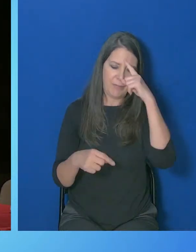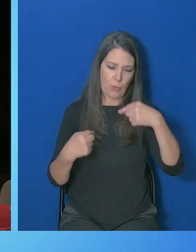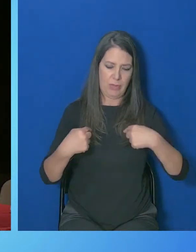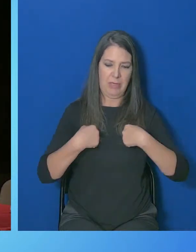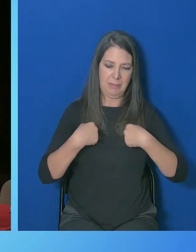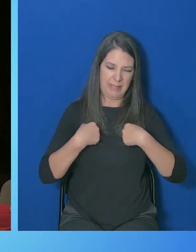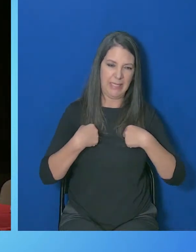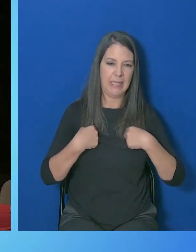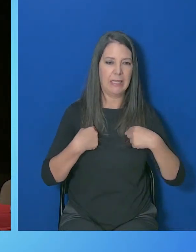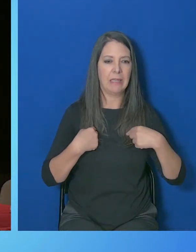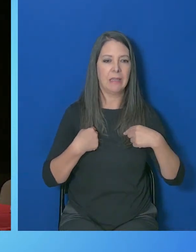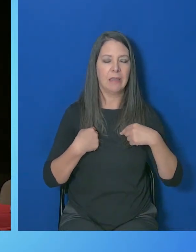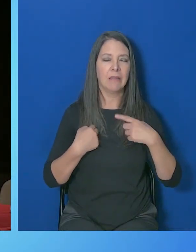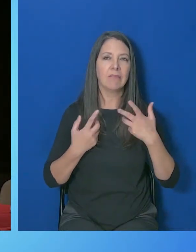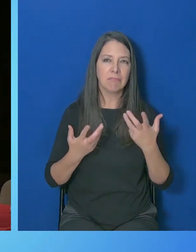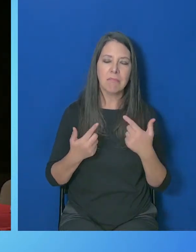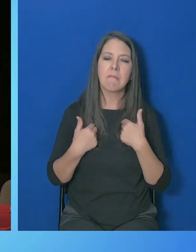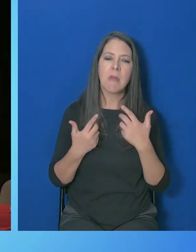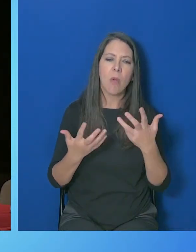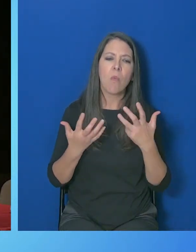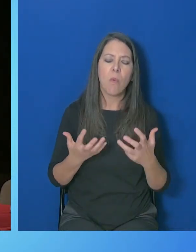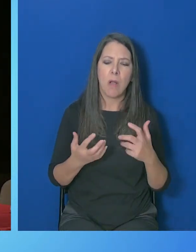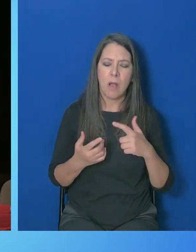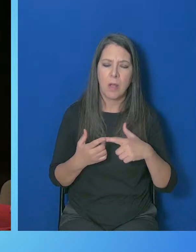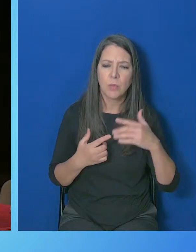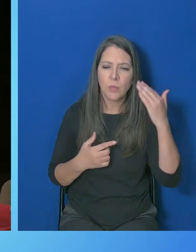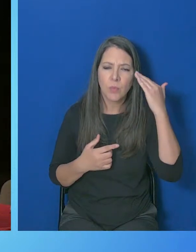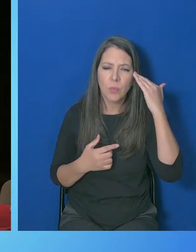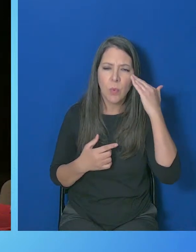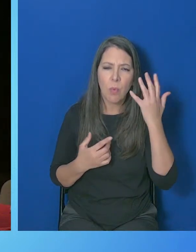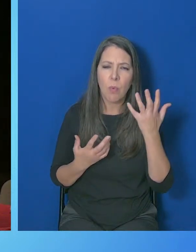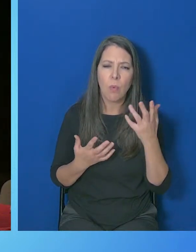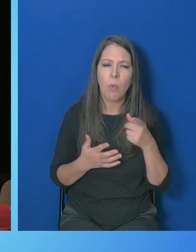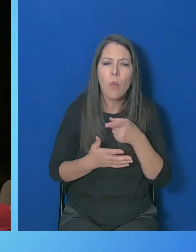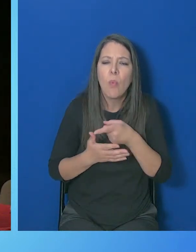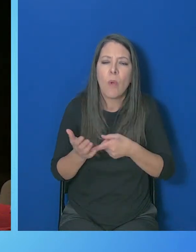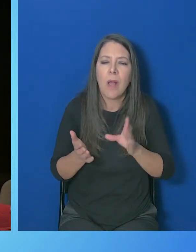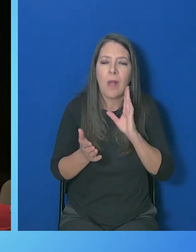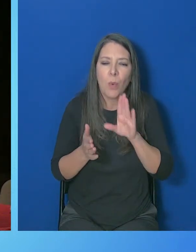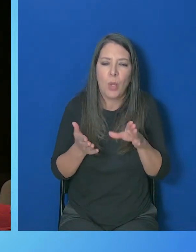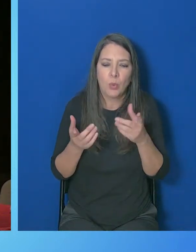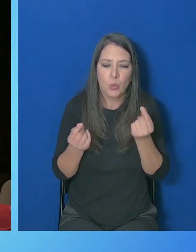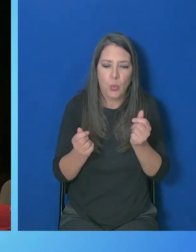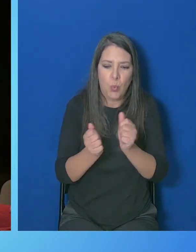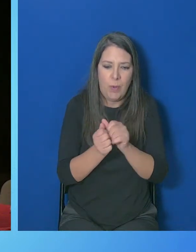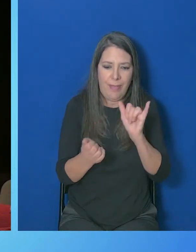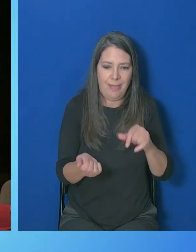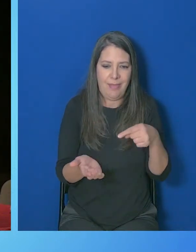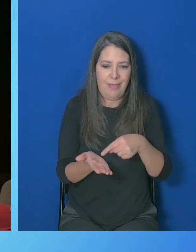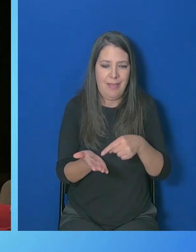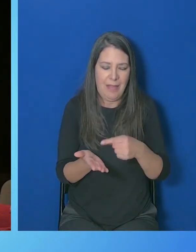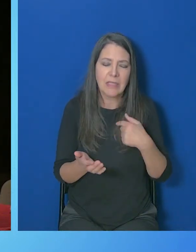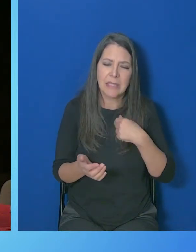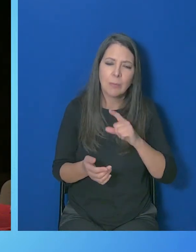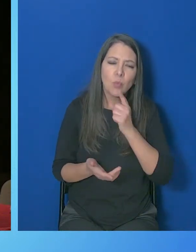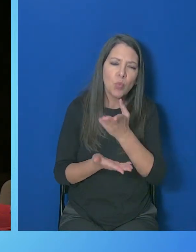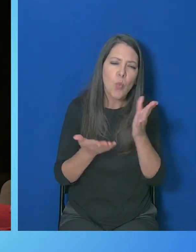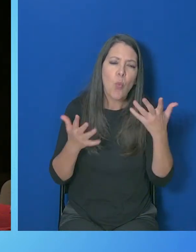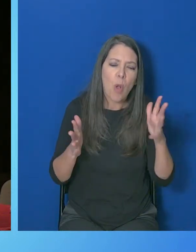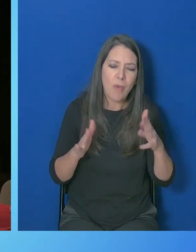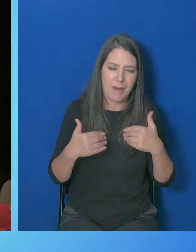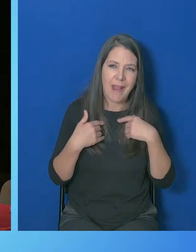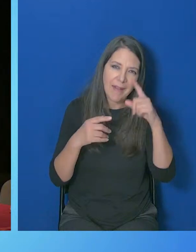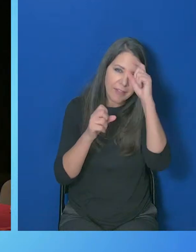me specifically, I would like to know what is going to be done. I'm sure you guys have a vision or a plan for how we're planning